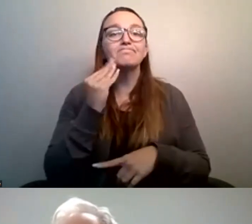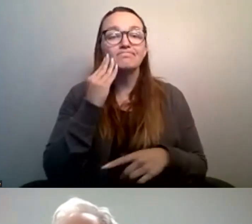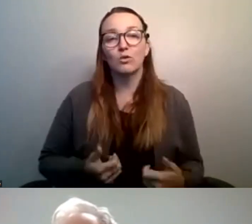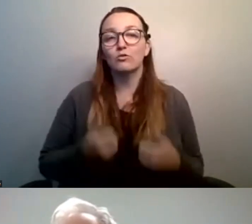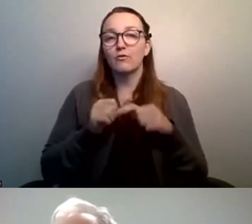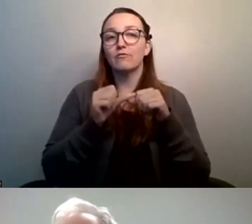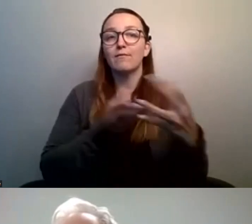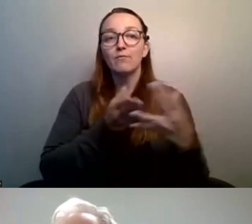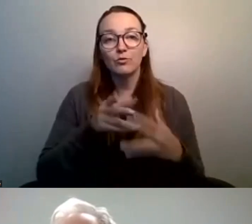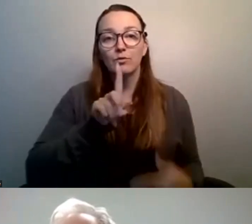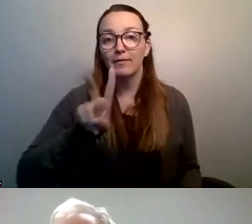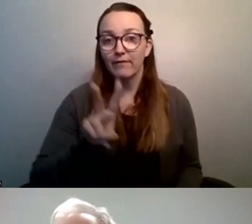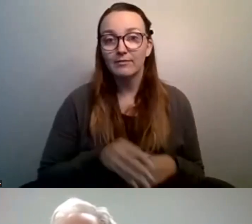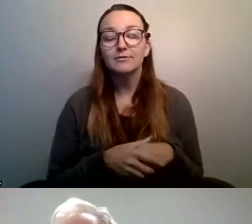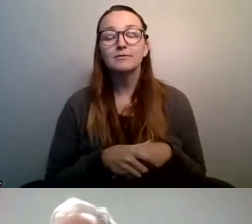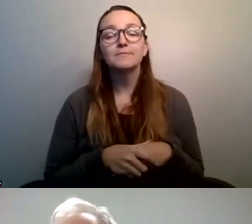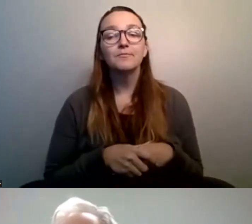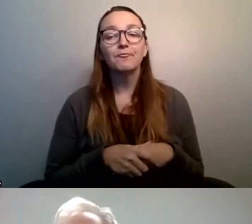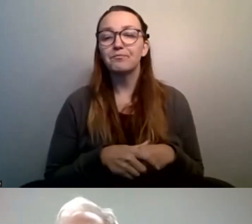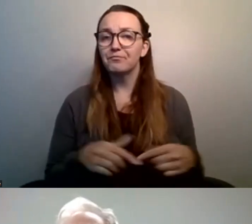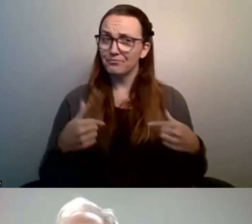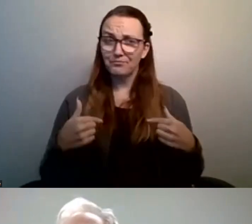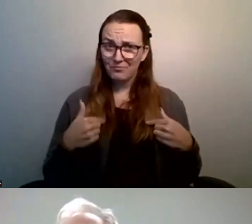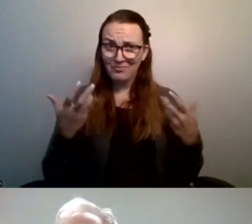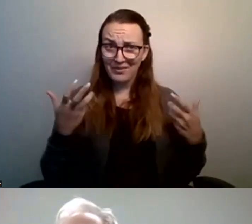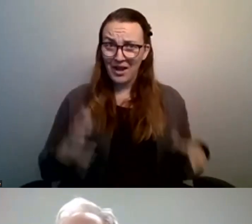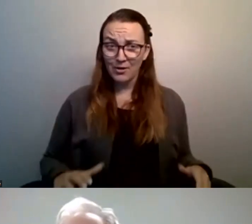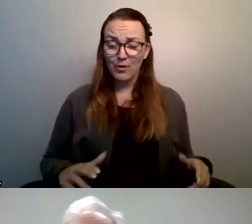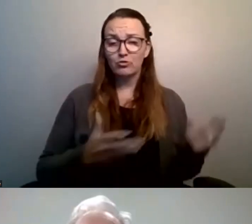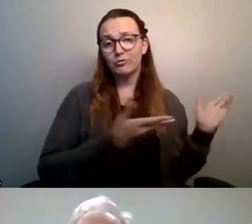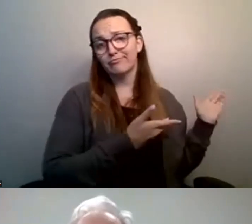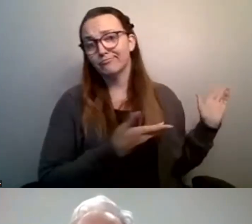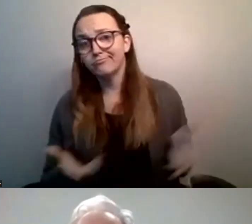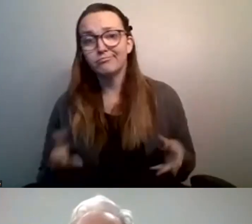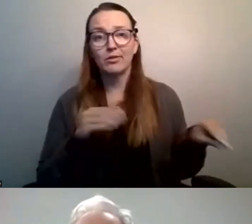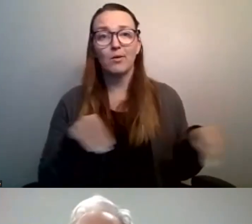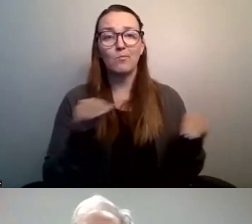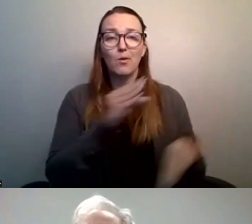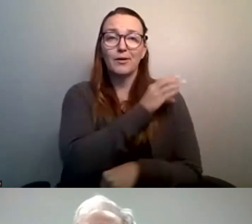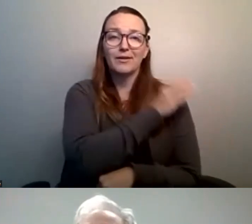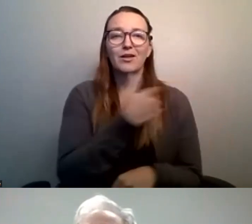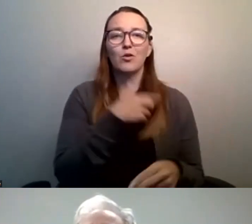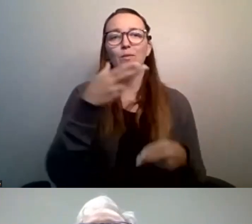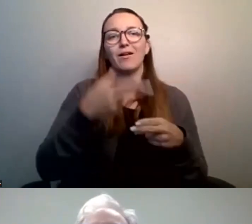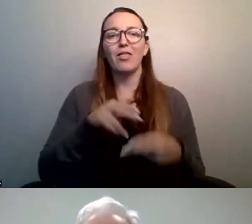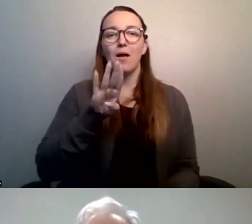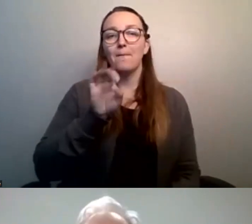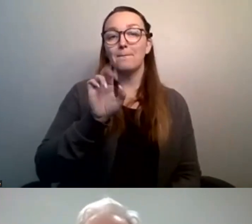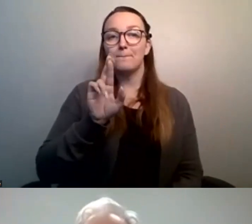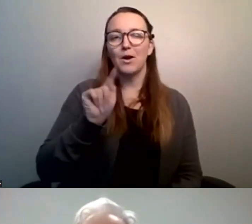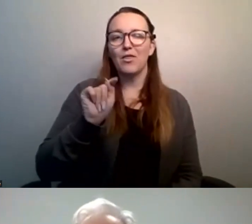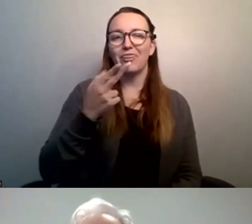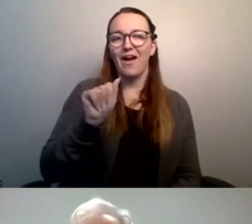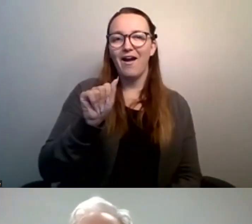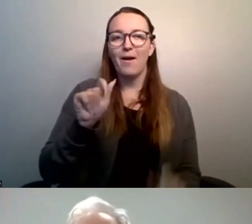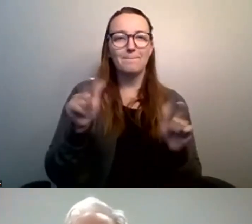violence. And I would not want to just bring the mobile clinic there. FYI, we call our mobile clinic Bertha, Big